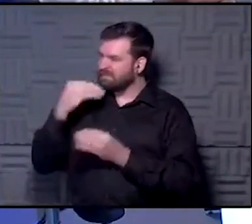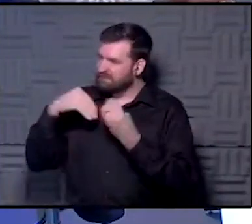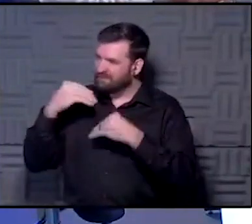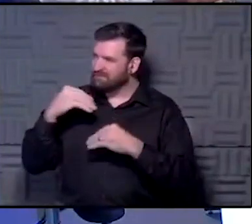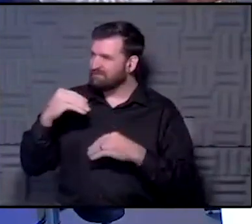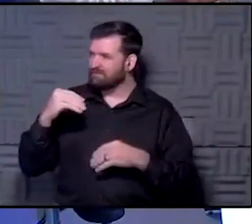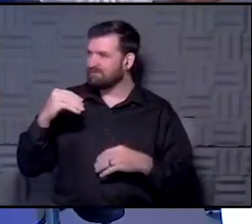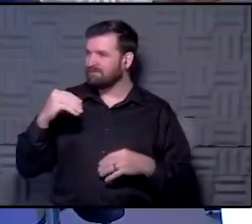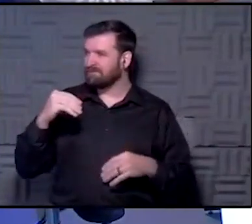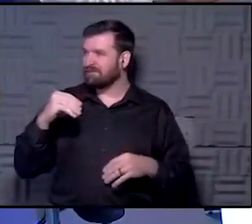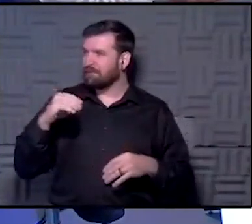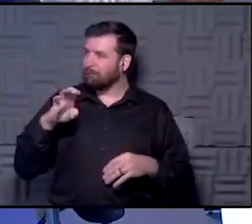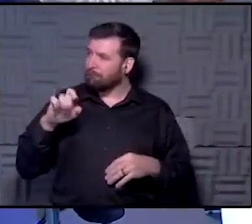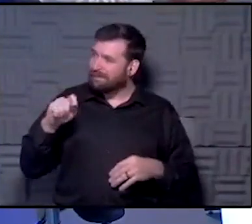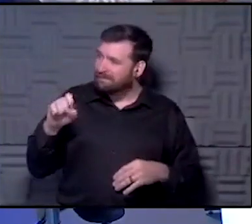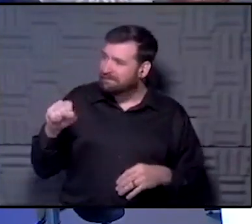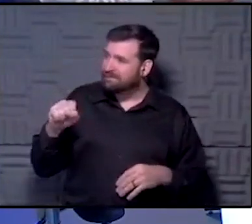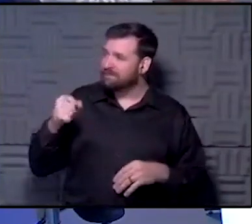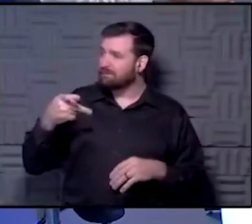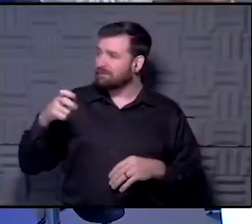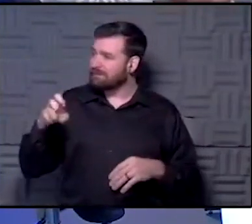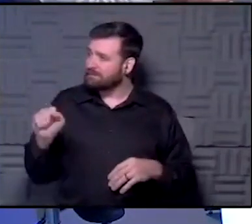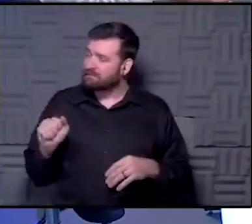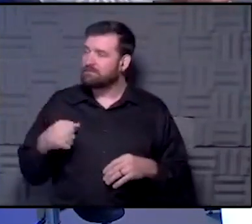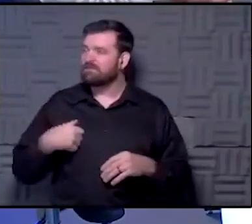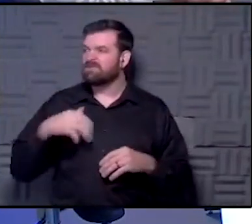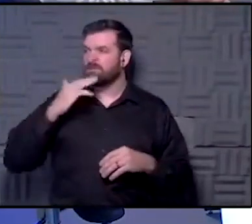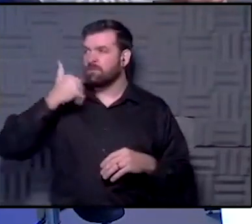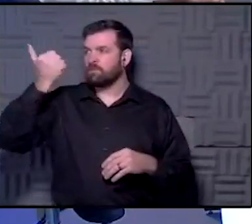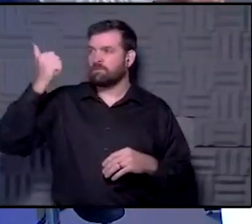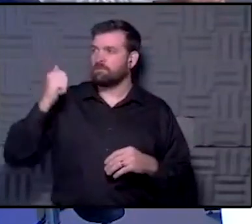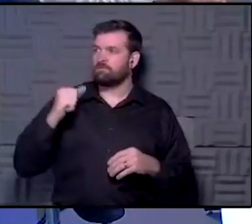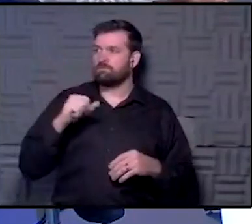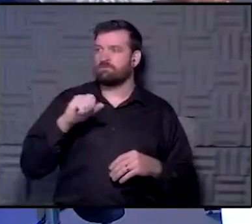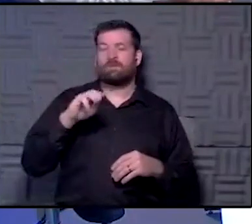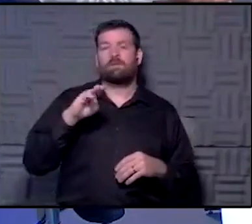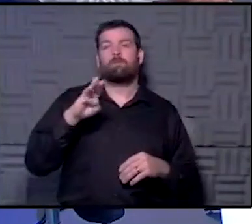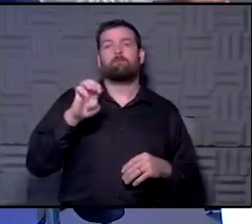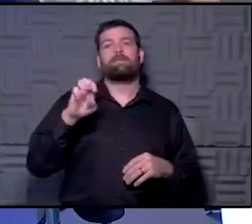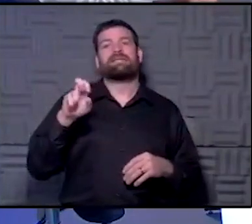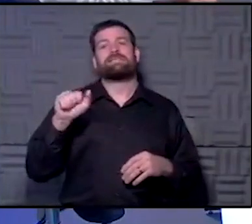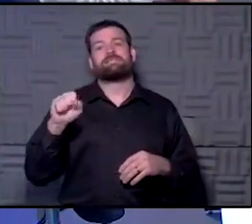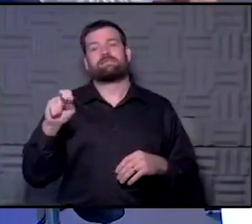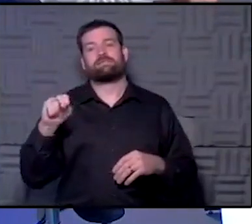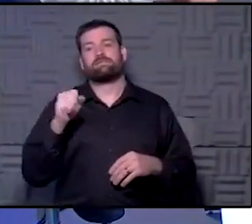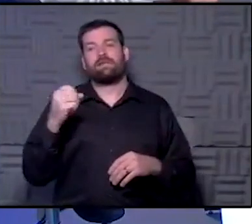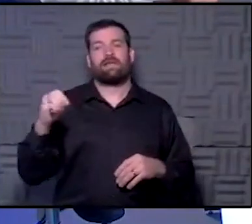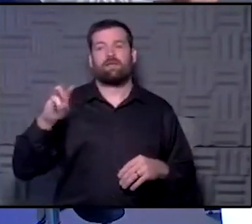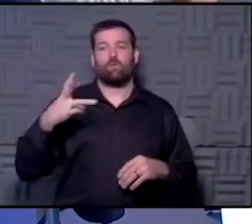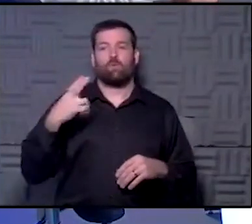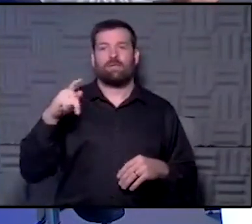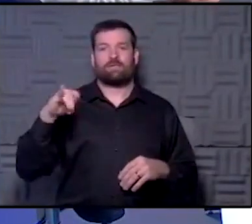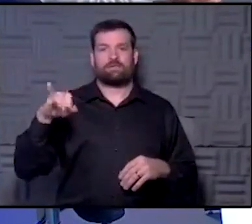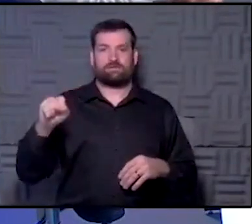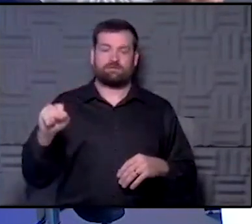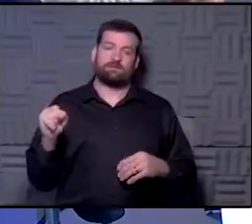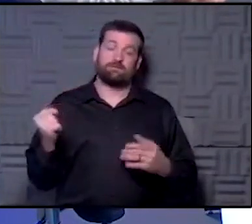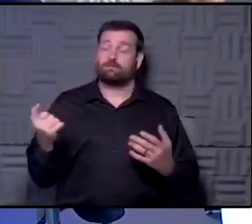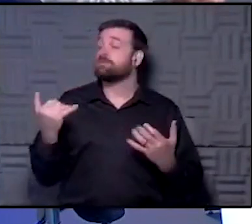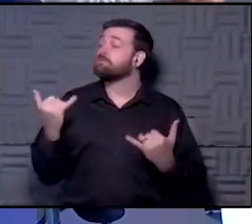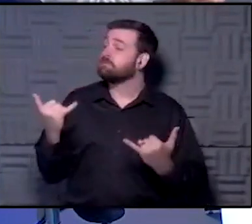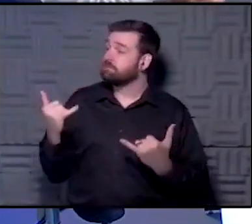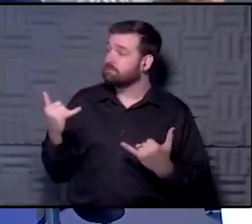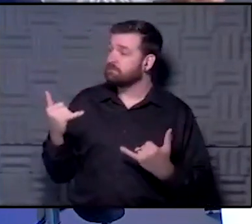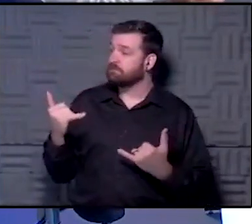out there listening right now, but Leah, my oldest, for like their entire life ate beans and weenies, and now I think she eats only legumes, which is probably good. She